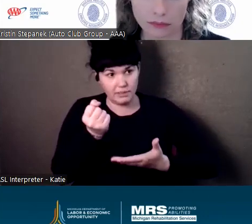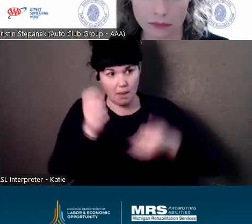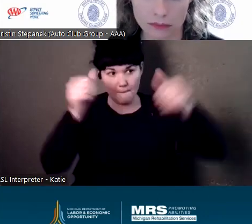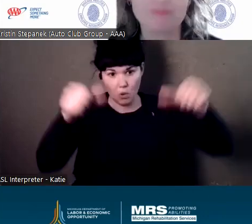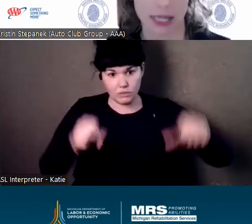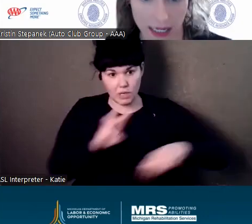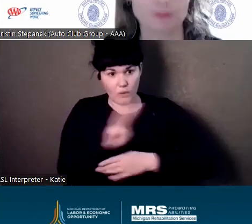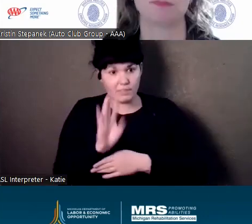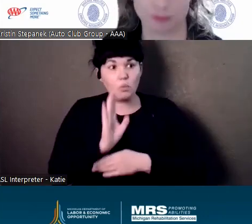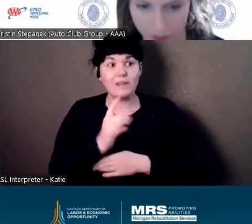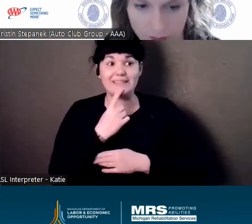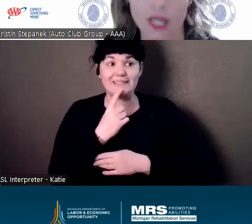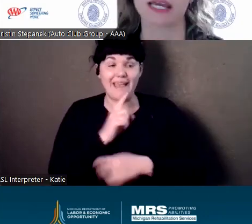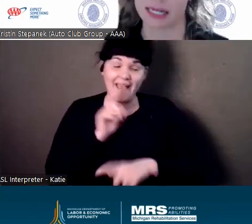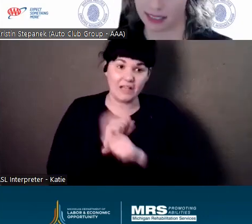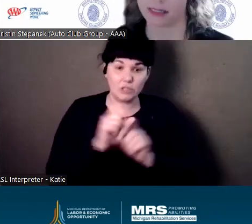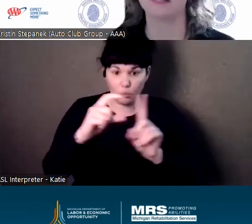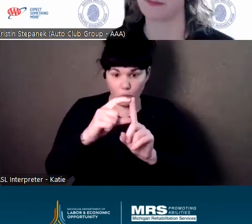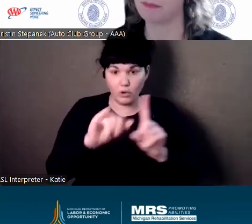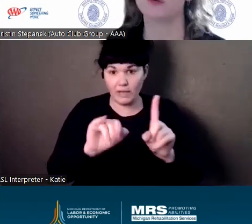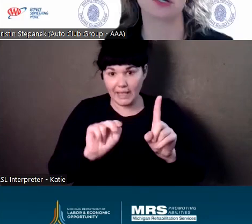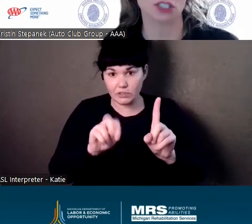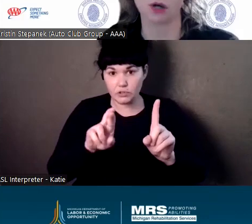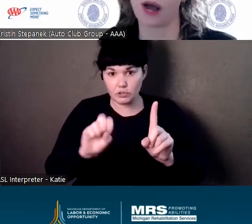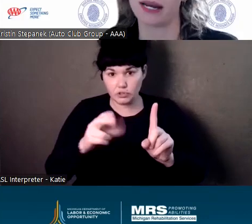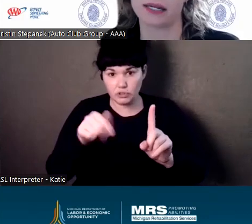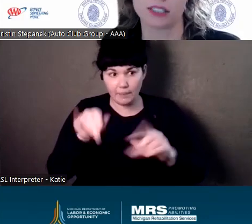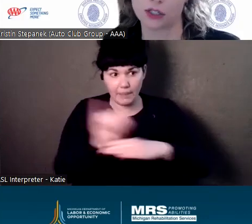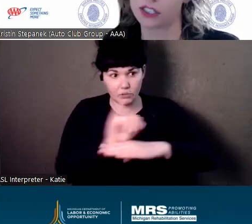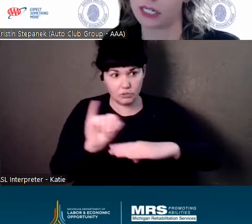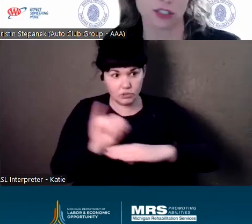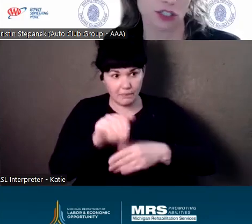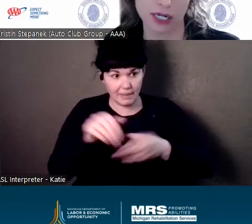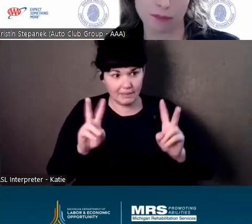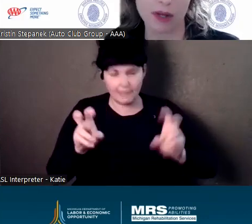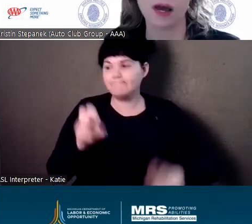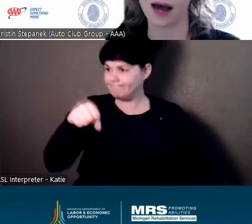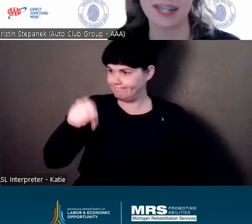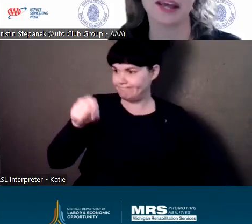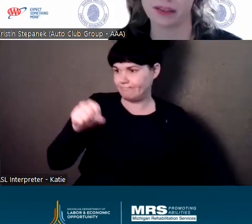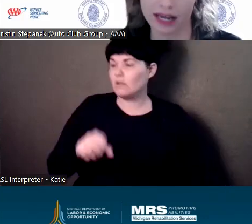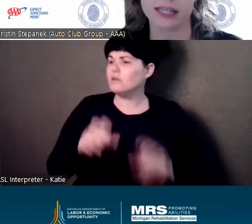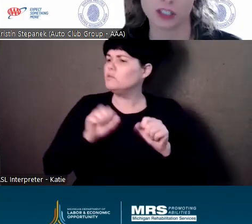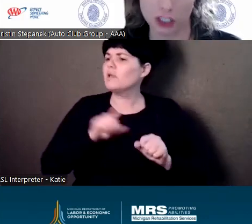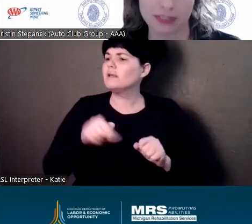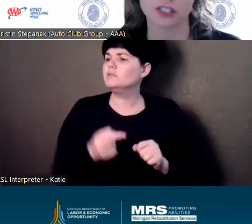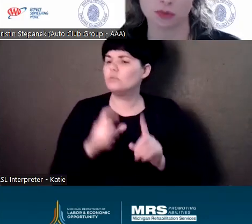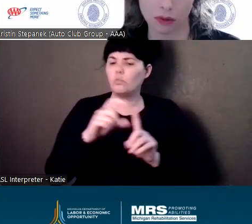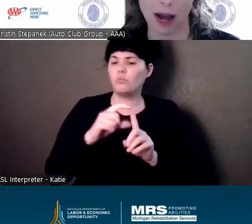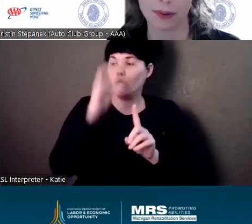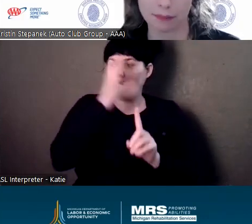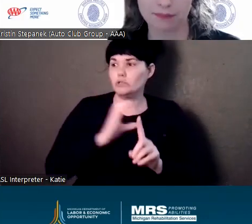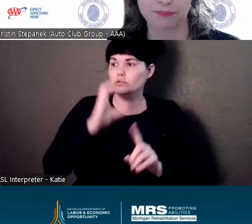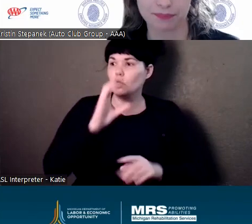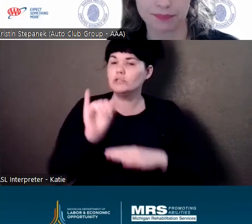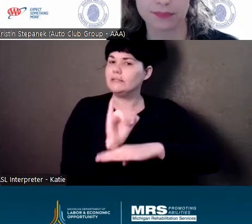internship in the title? Okay. Yes. Yep. You can just go ahead and search internship and any internship positions will